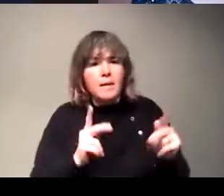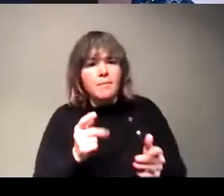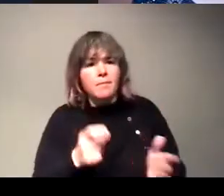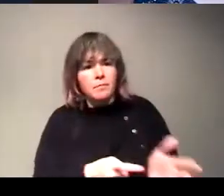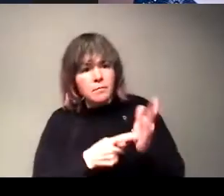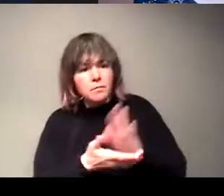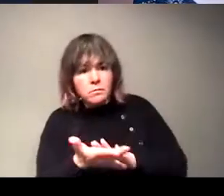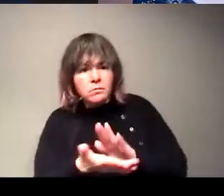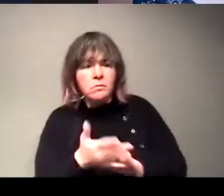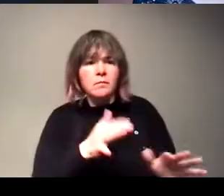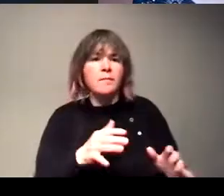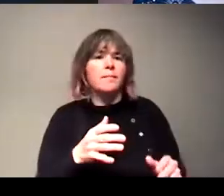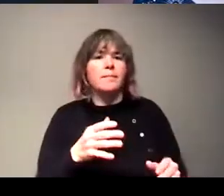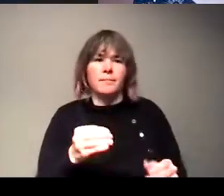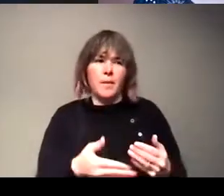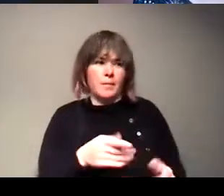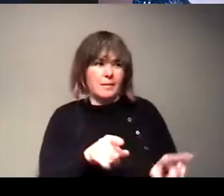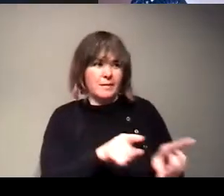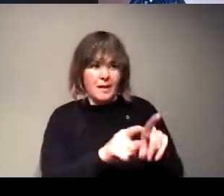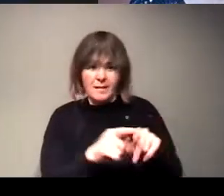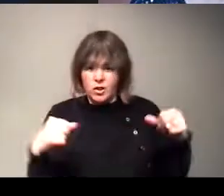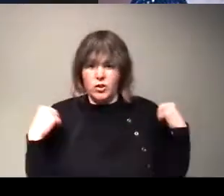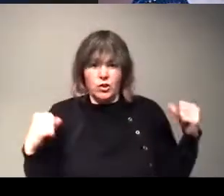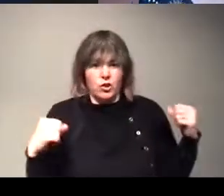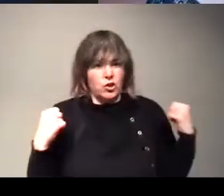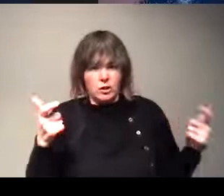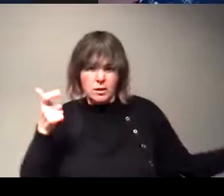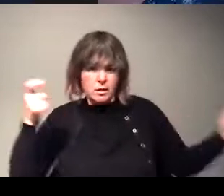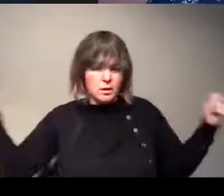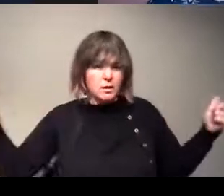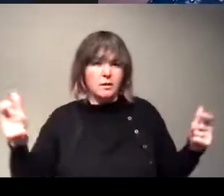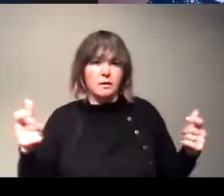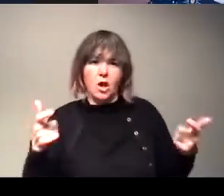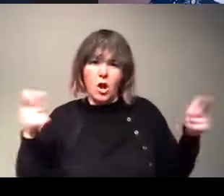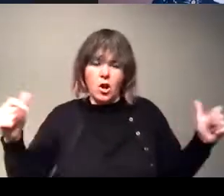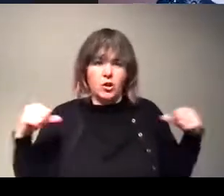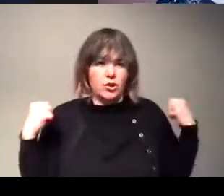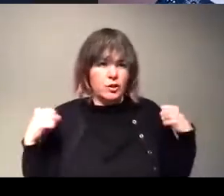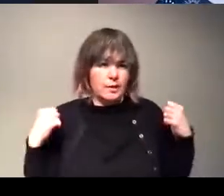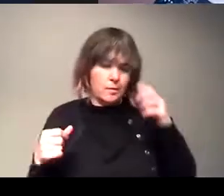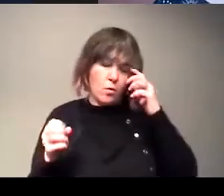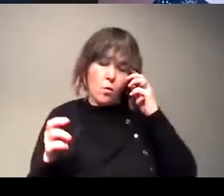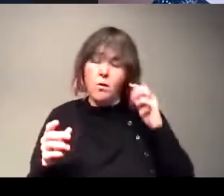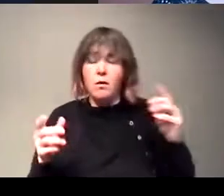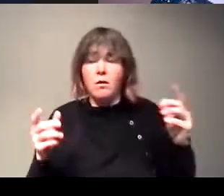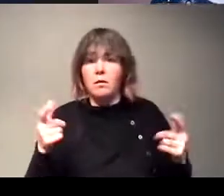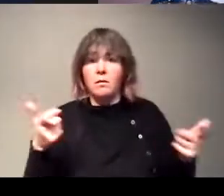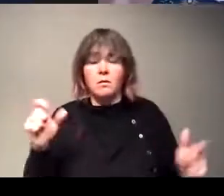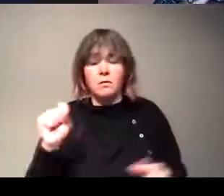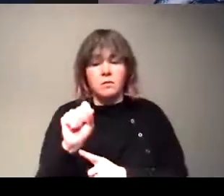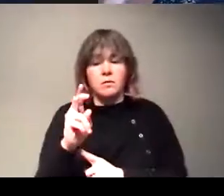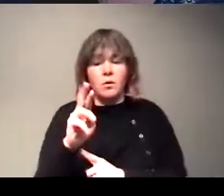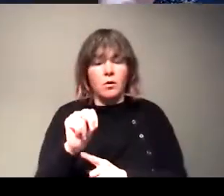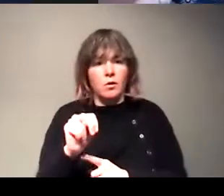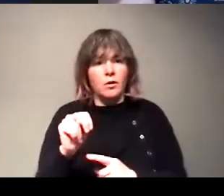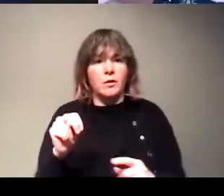know, take up a gymnasium at its smallest, like a large gymnasium at its smallest, or like we have CERN, which like goes